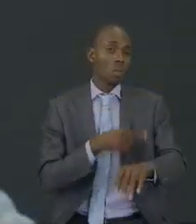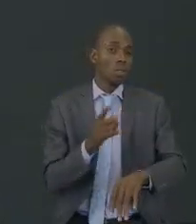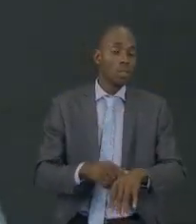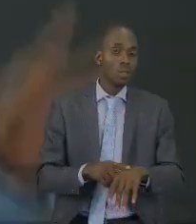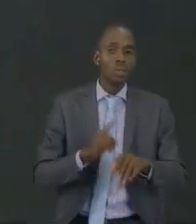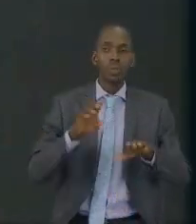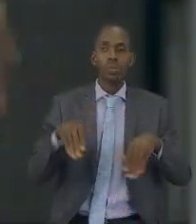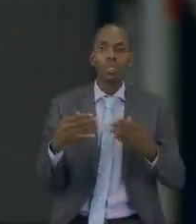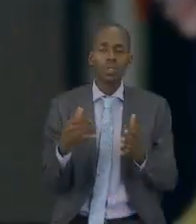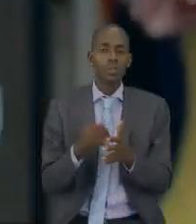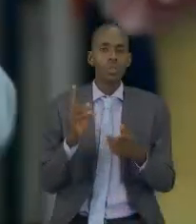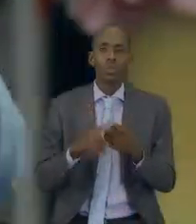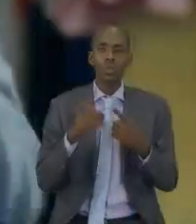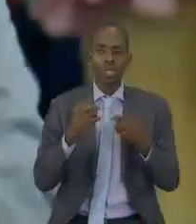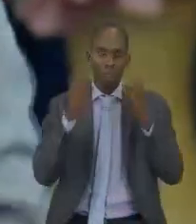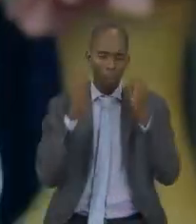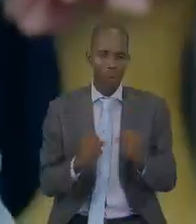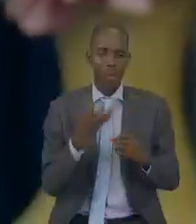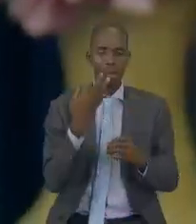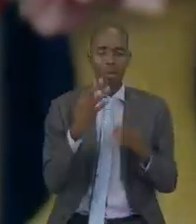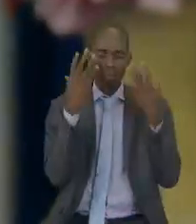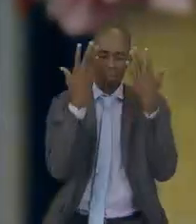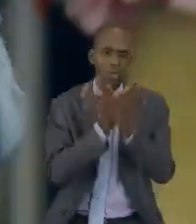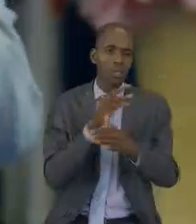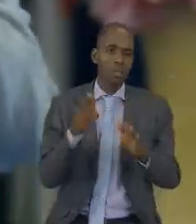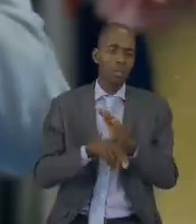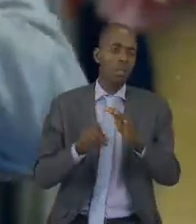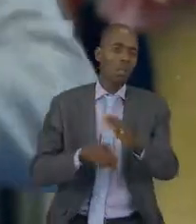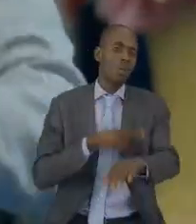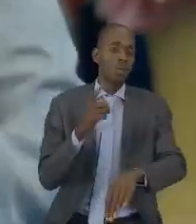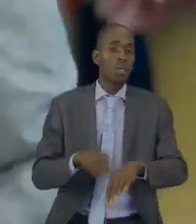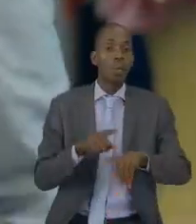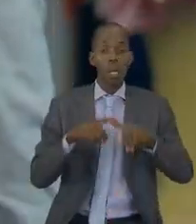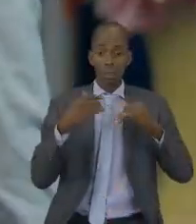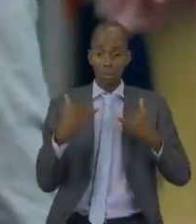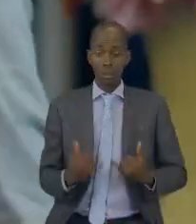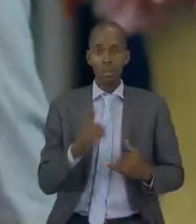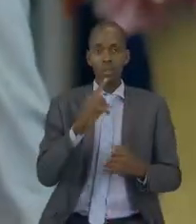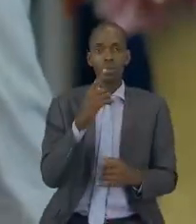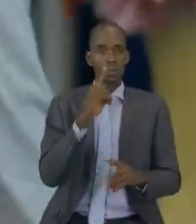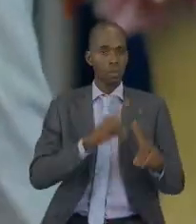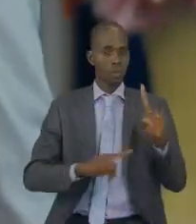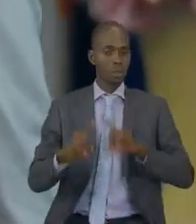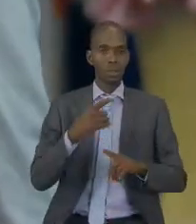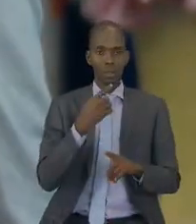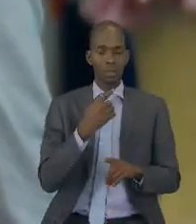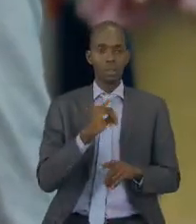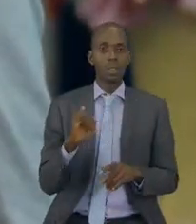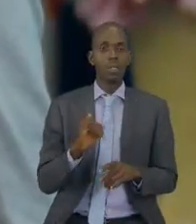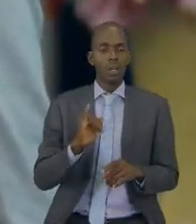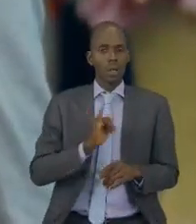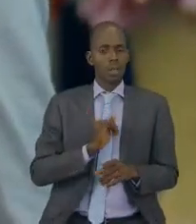to the powers of darkness a long time. But now you say, I'm changing my